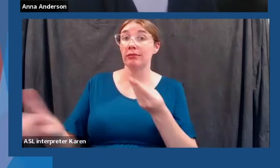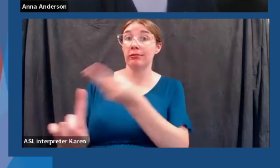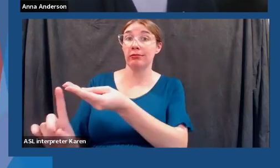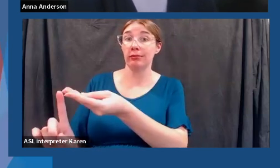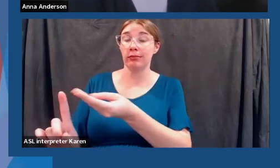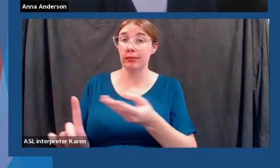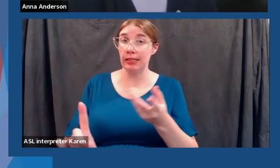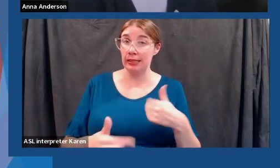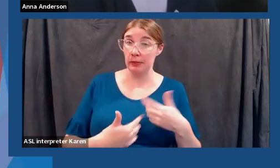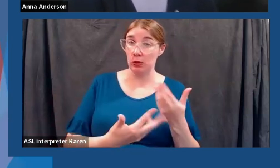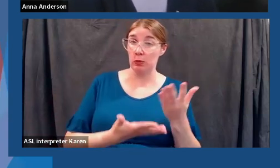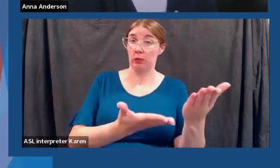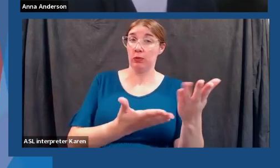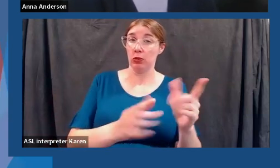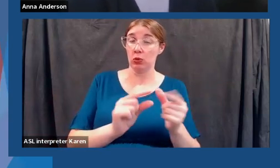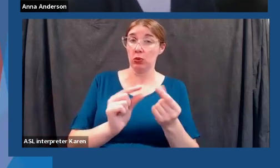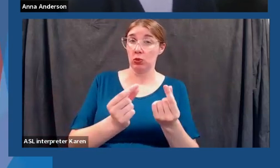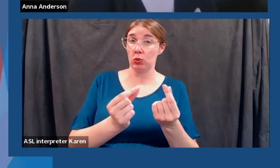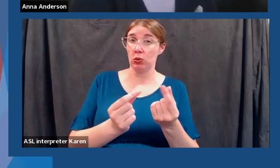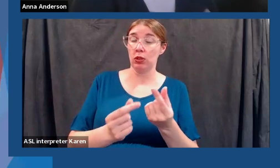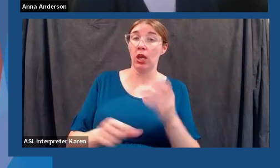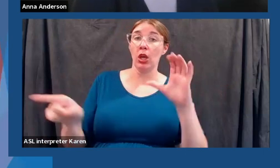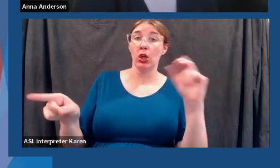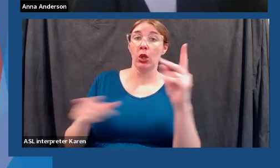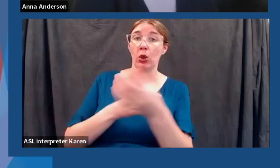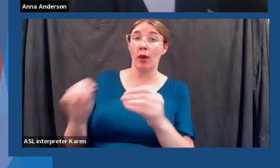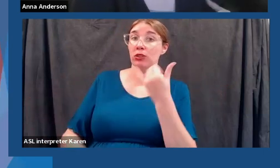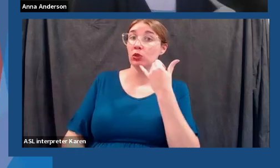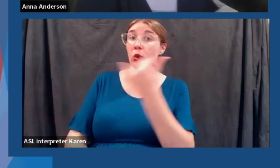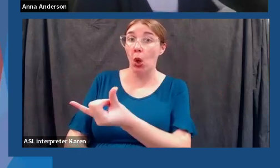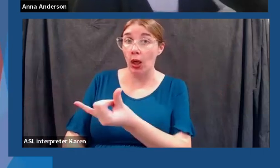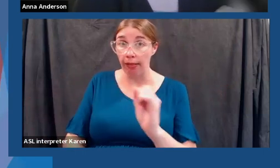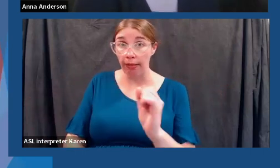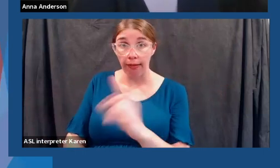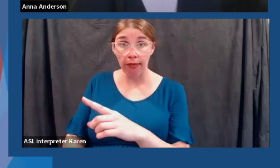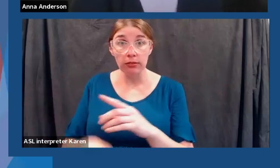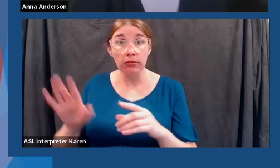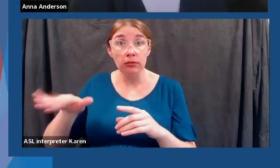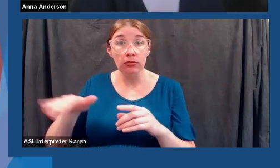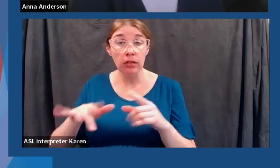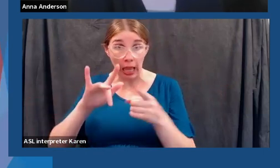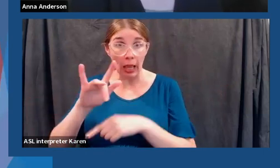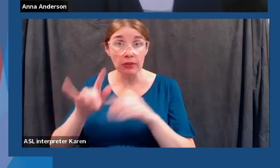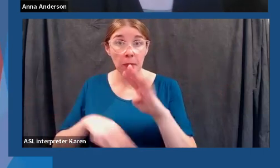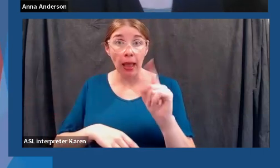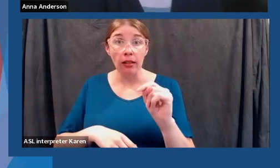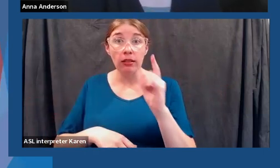call your clerk's office in advance to make sure that they're going to be accepting absentee ballots,